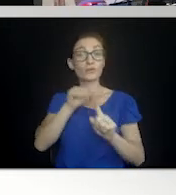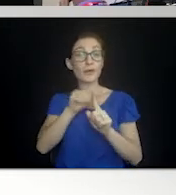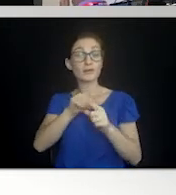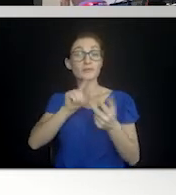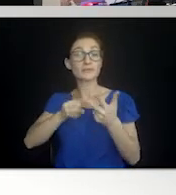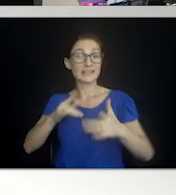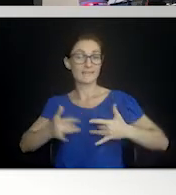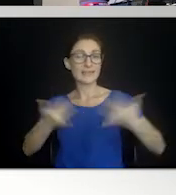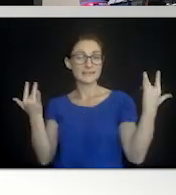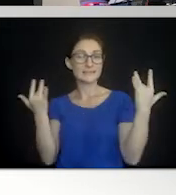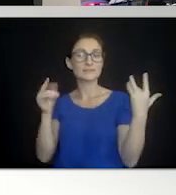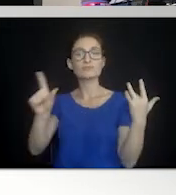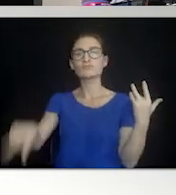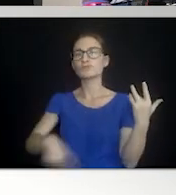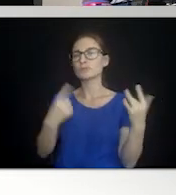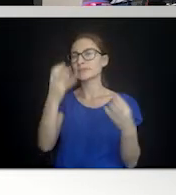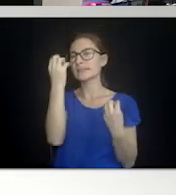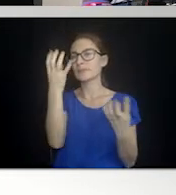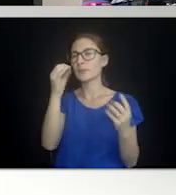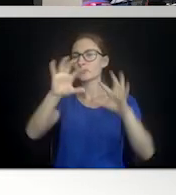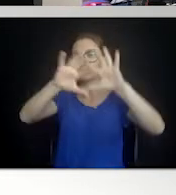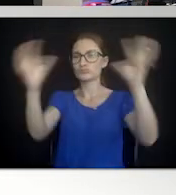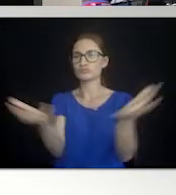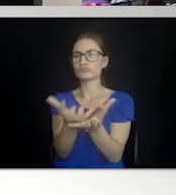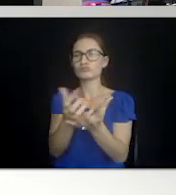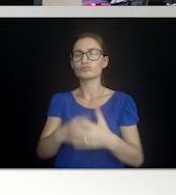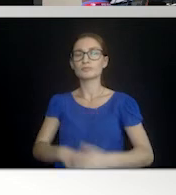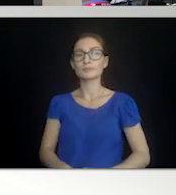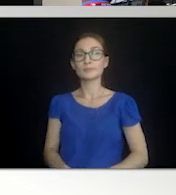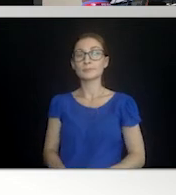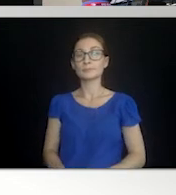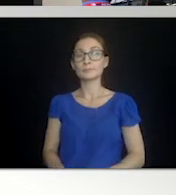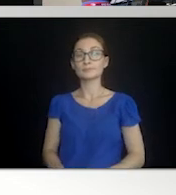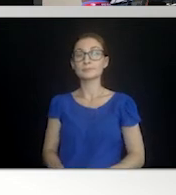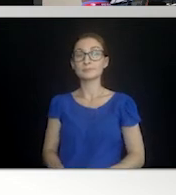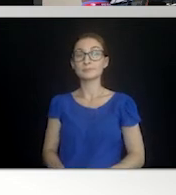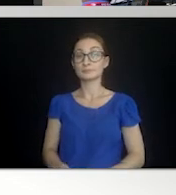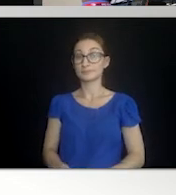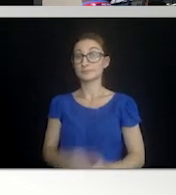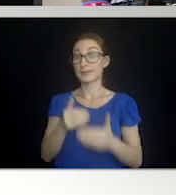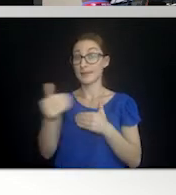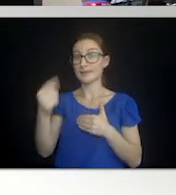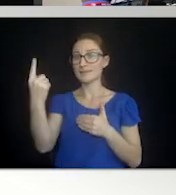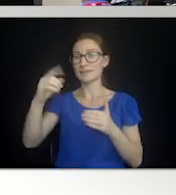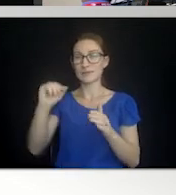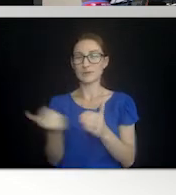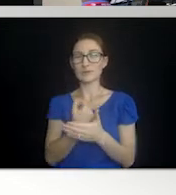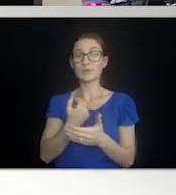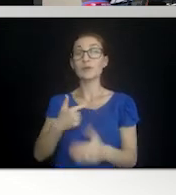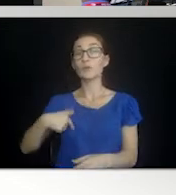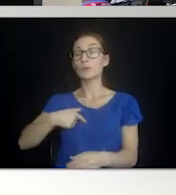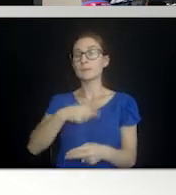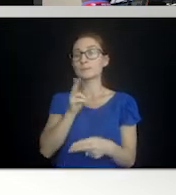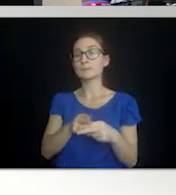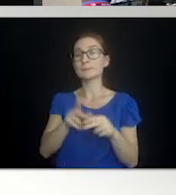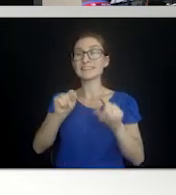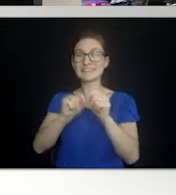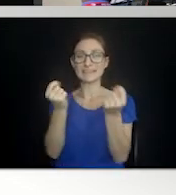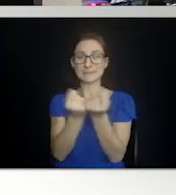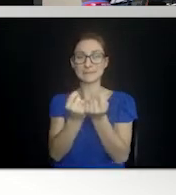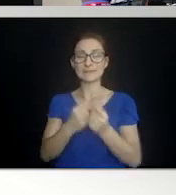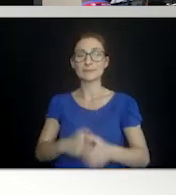upcoming reminders, and events. Basically, just an information hub. Next up, though, is something completely new. We call it